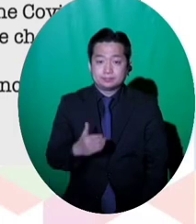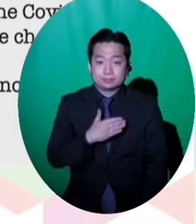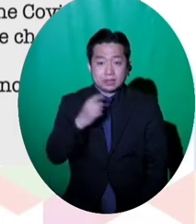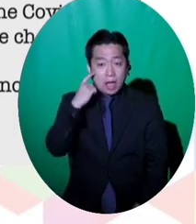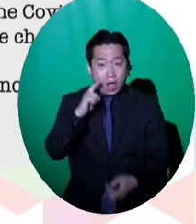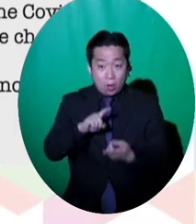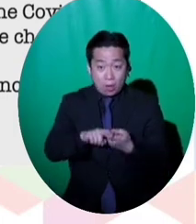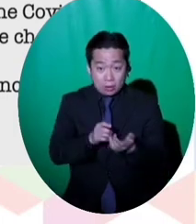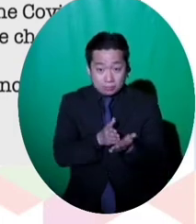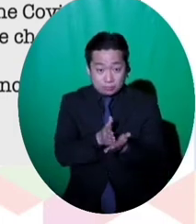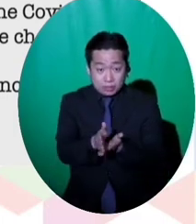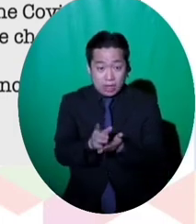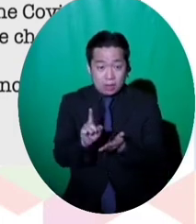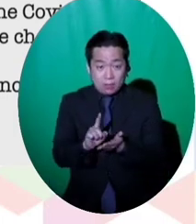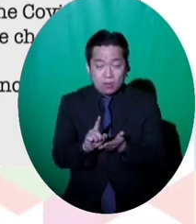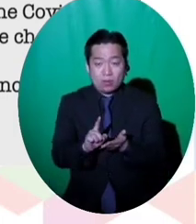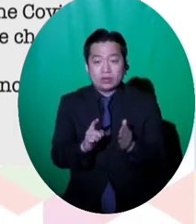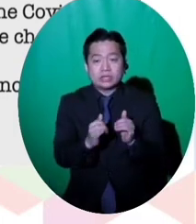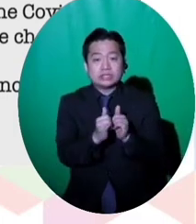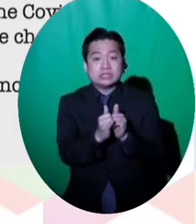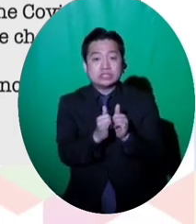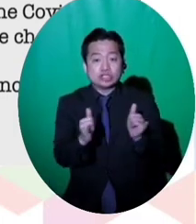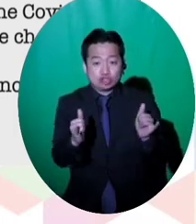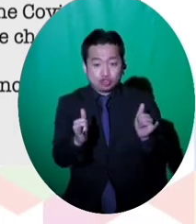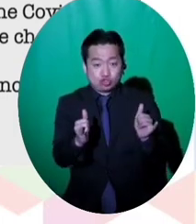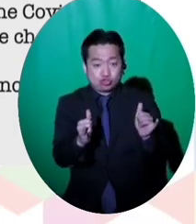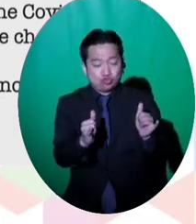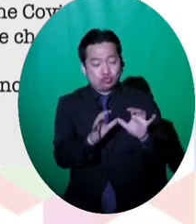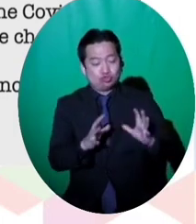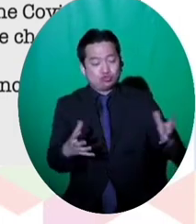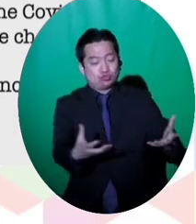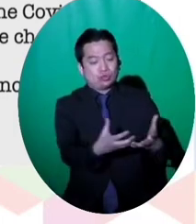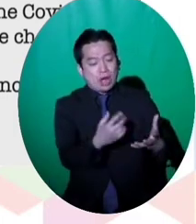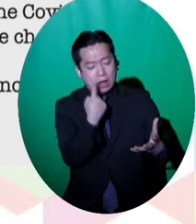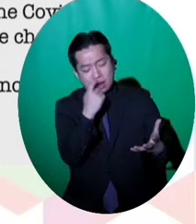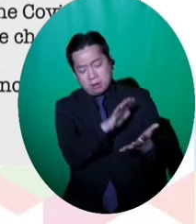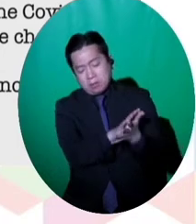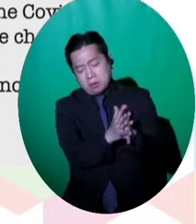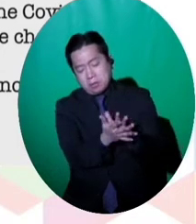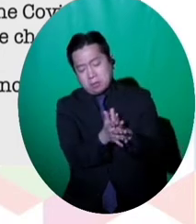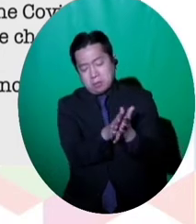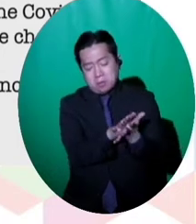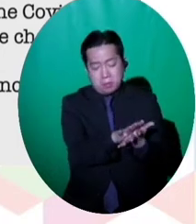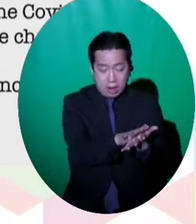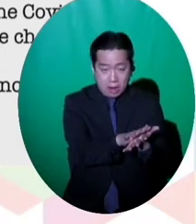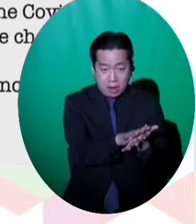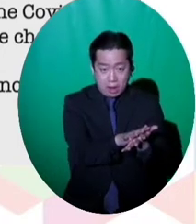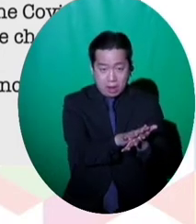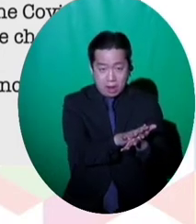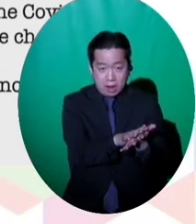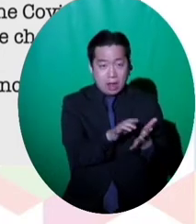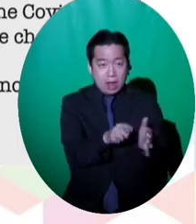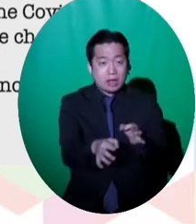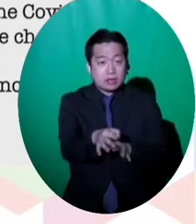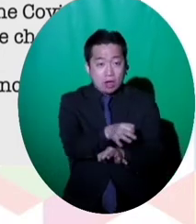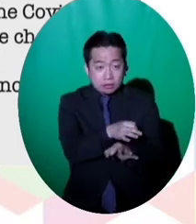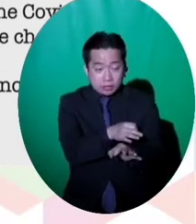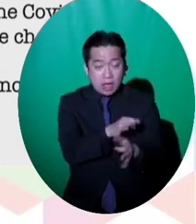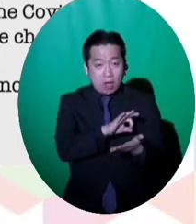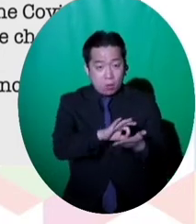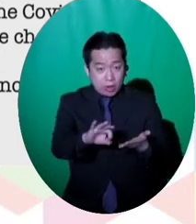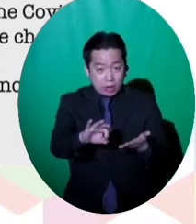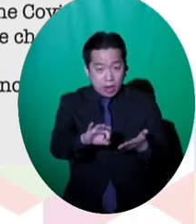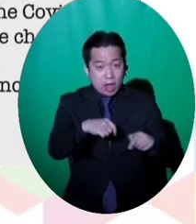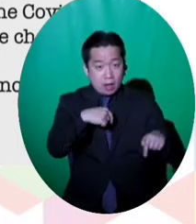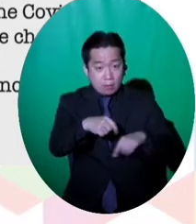think about economic accounting systems. And I know that South Korea is a global